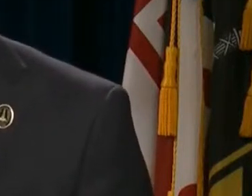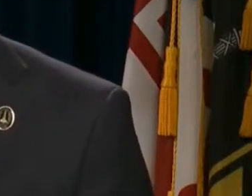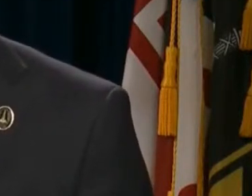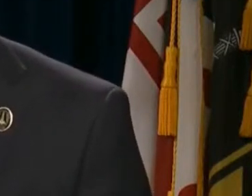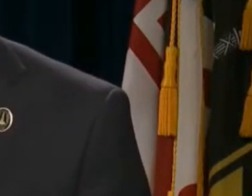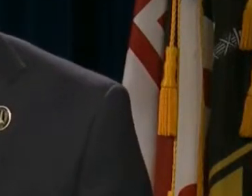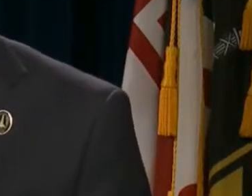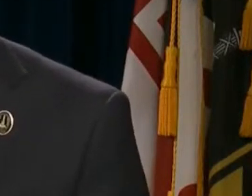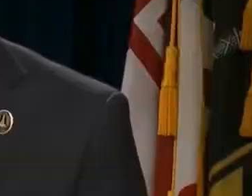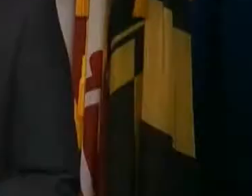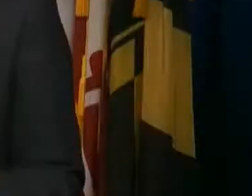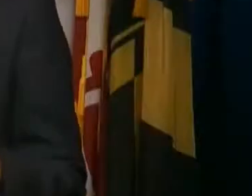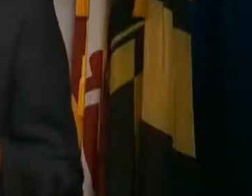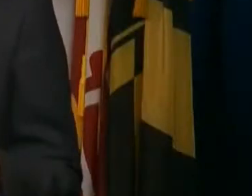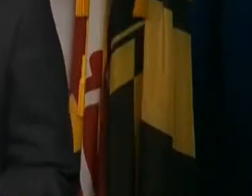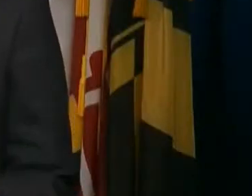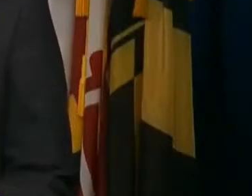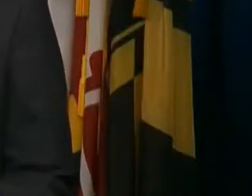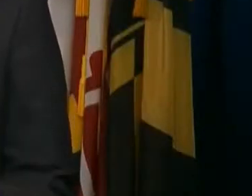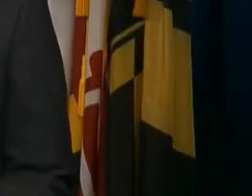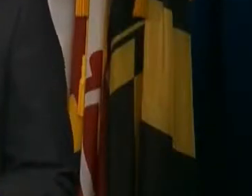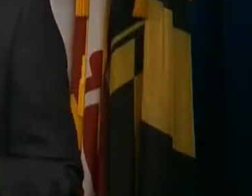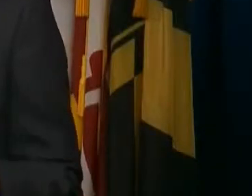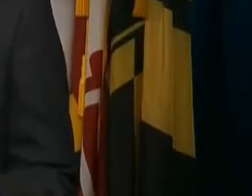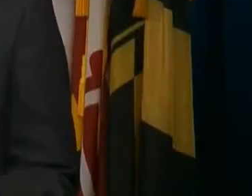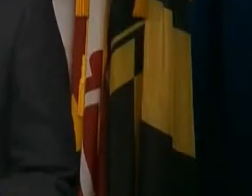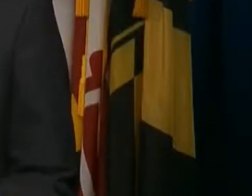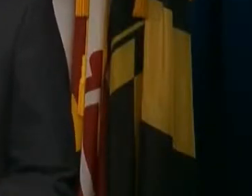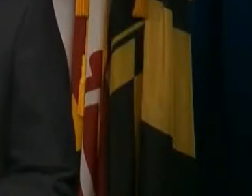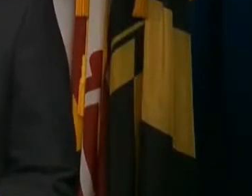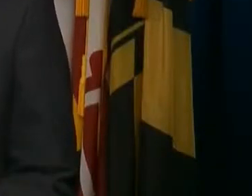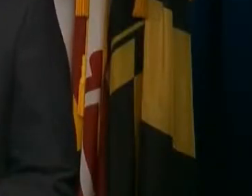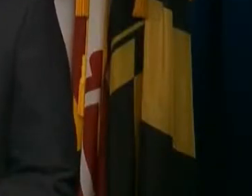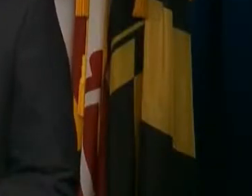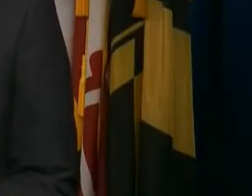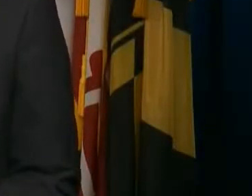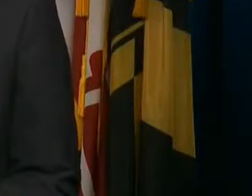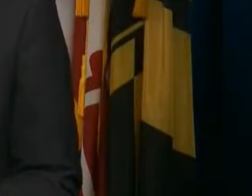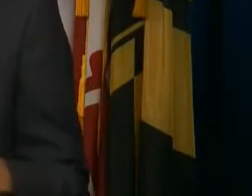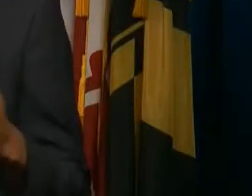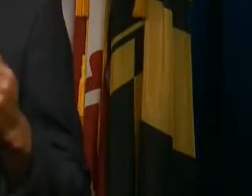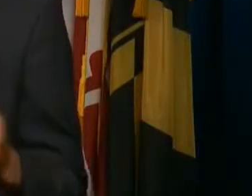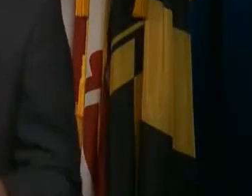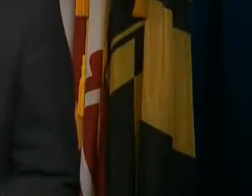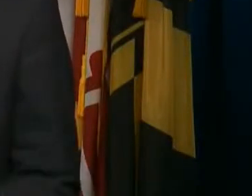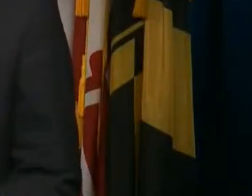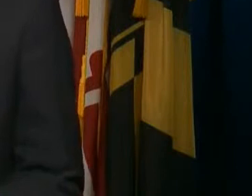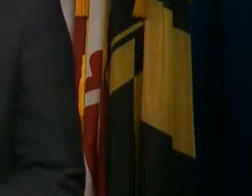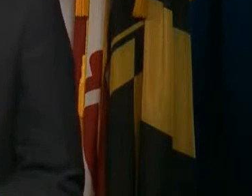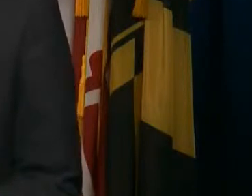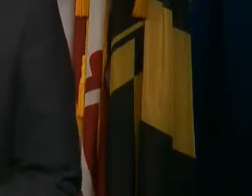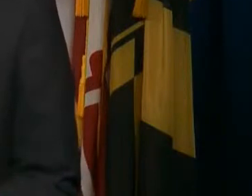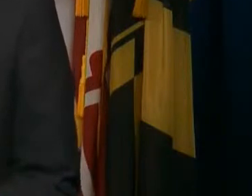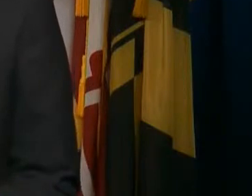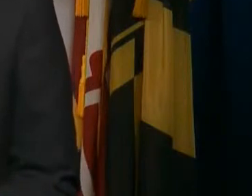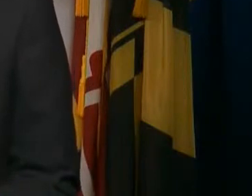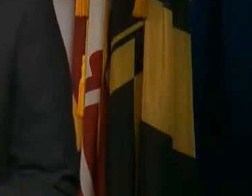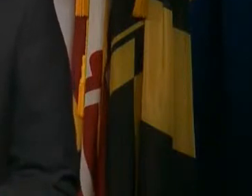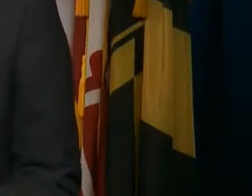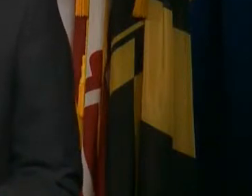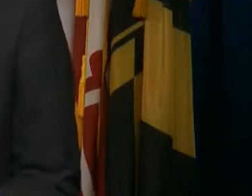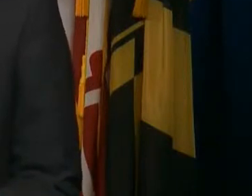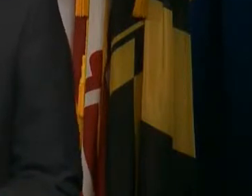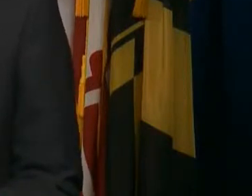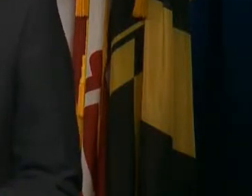inequity and transform our city, to improve infrastructure and access to economic opportunities and vital services, provide